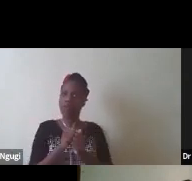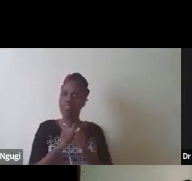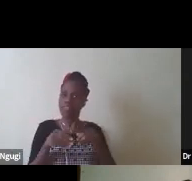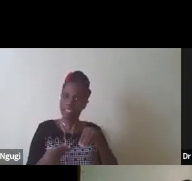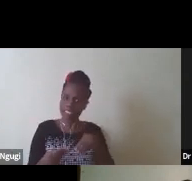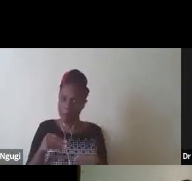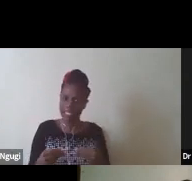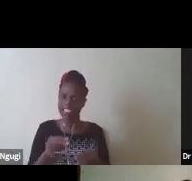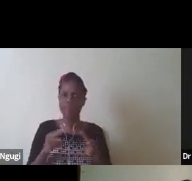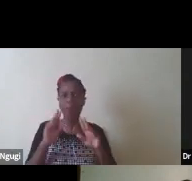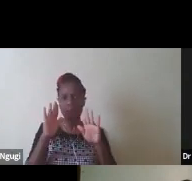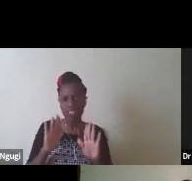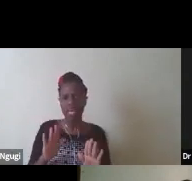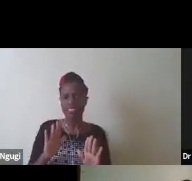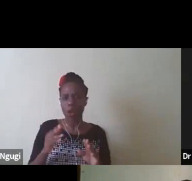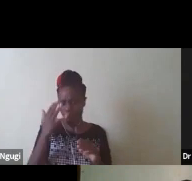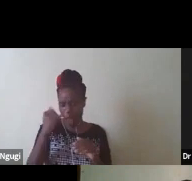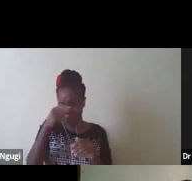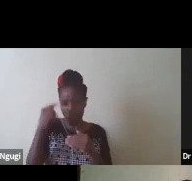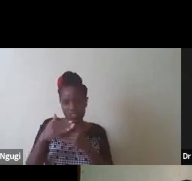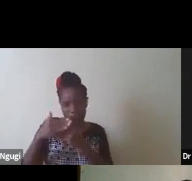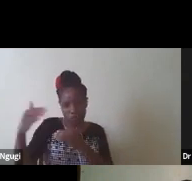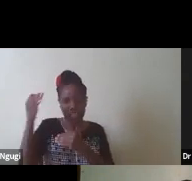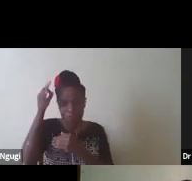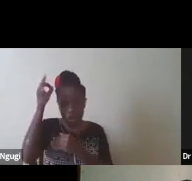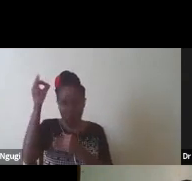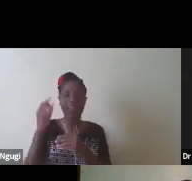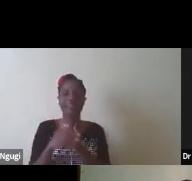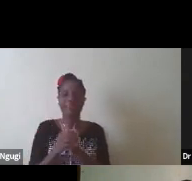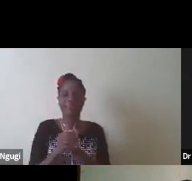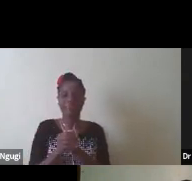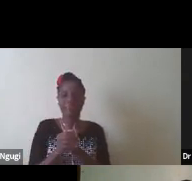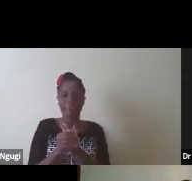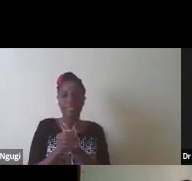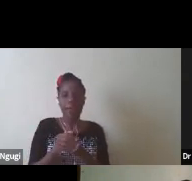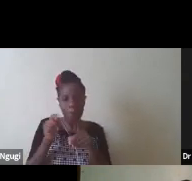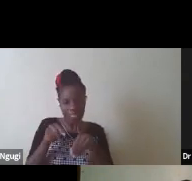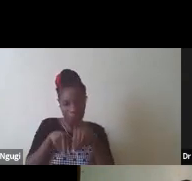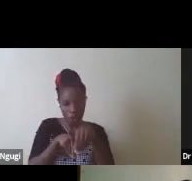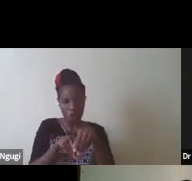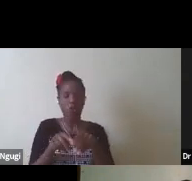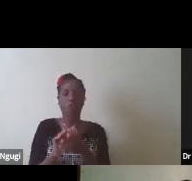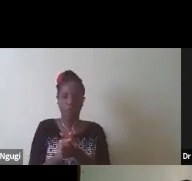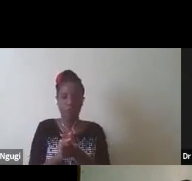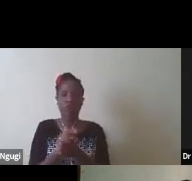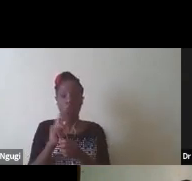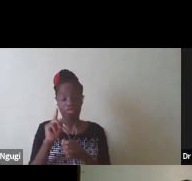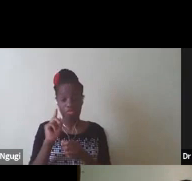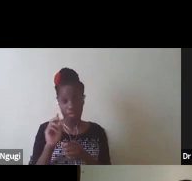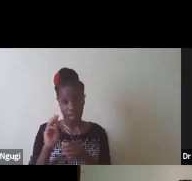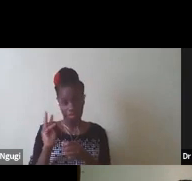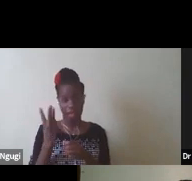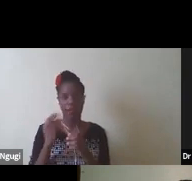that is more forward-looking, even if it has not reached where we want it to be. So that's,